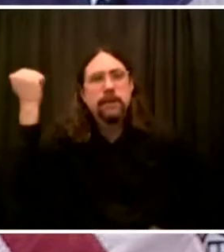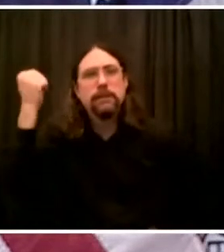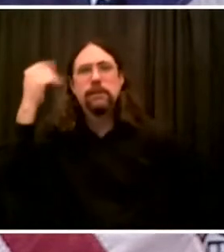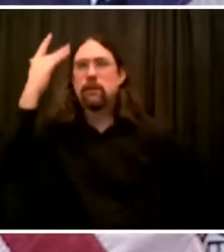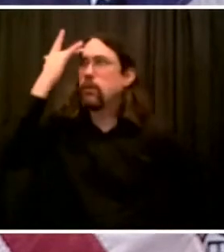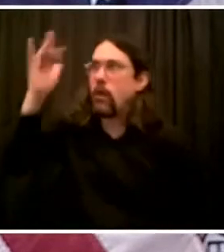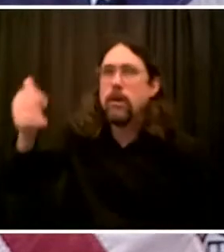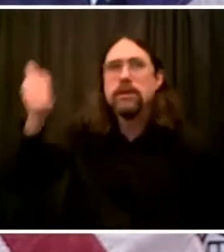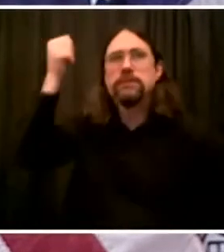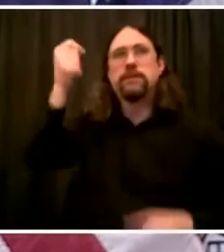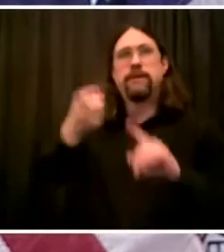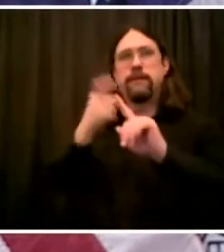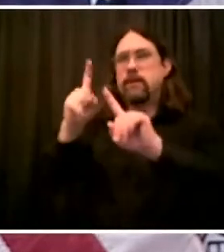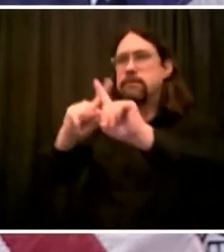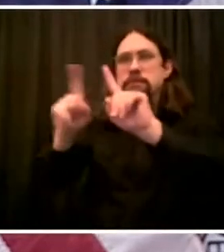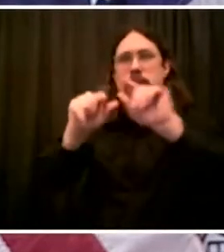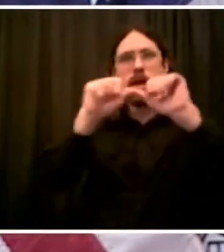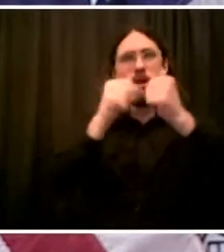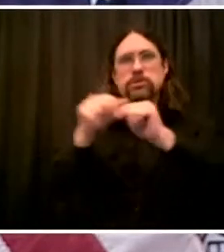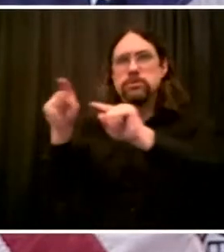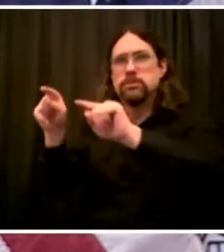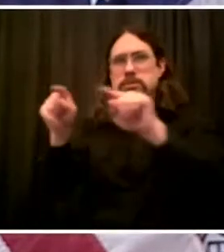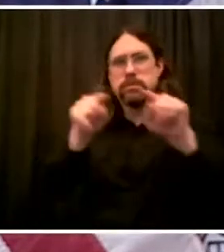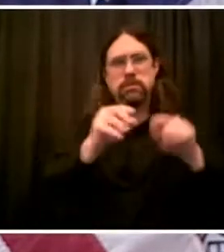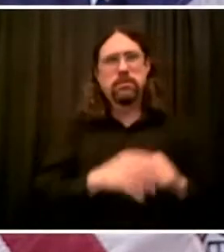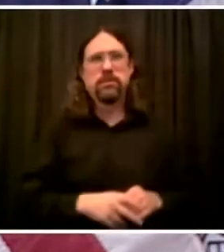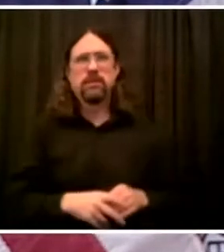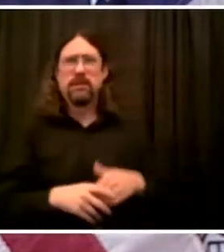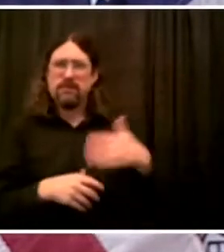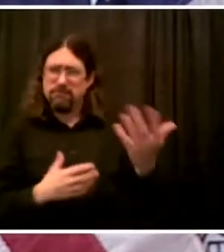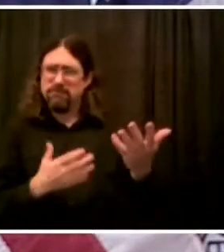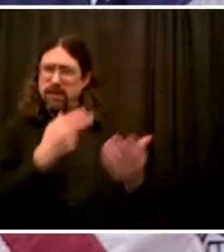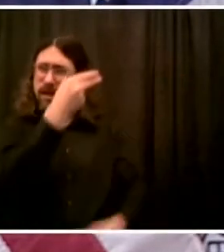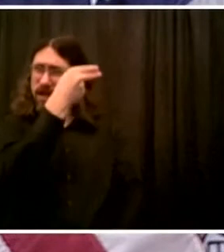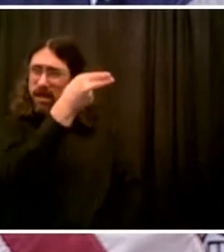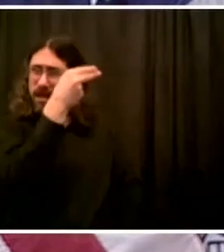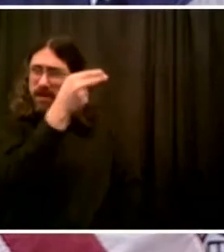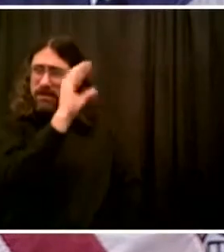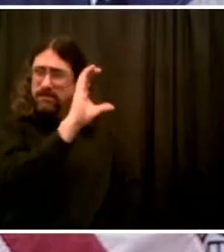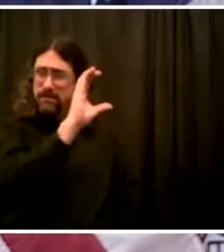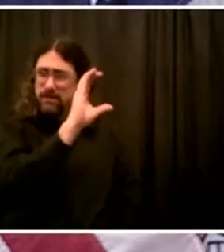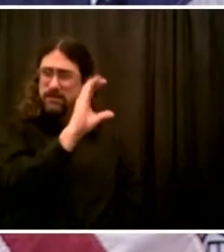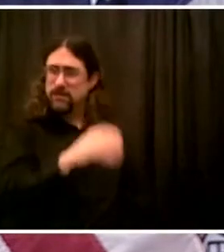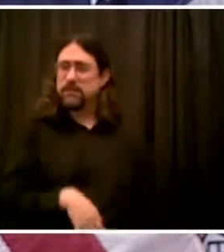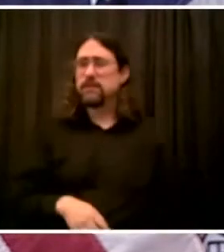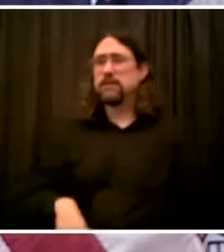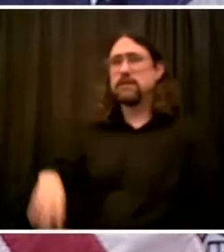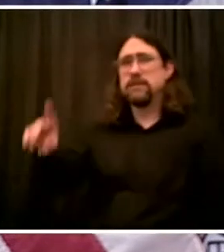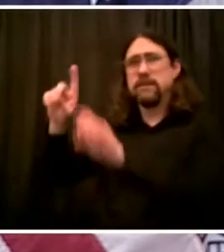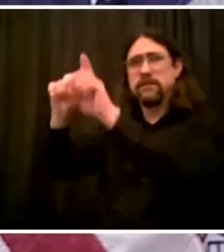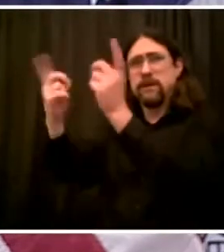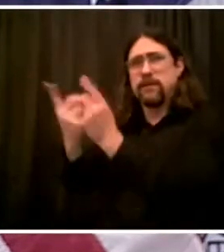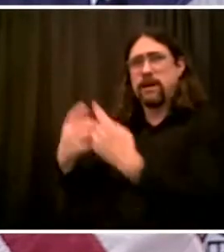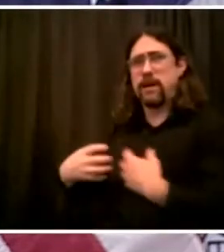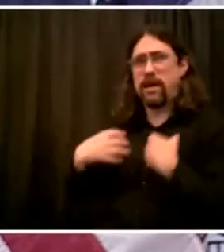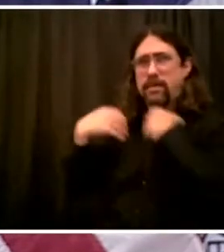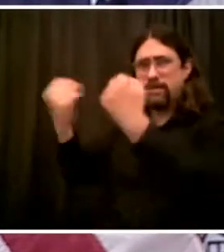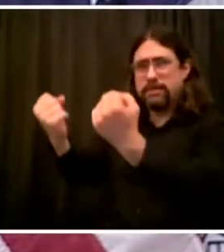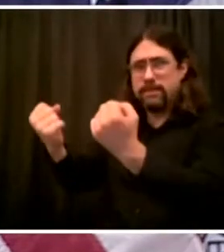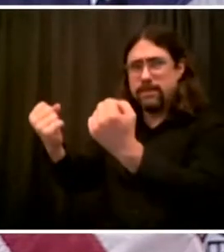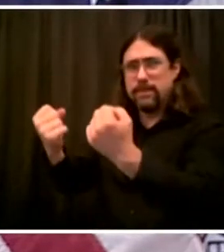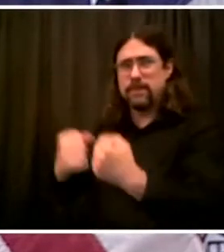many other agencies, because we're depending intensely on Department of Buildings, on our IT department, do it,